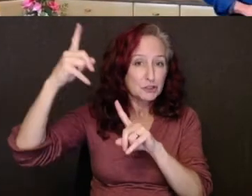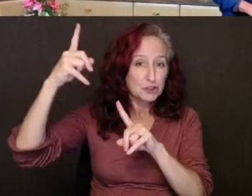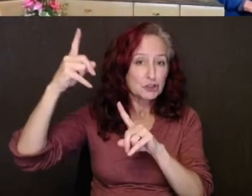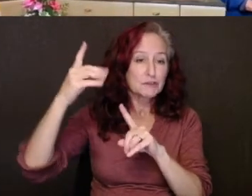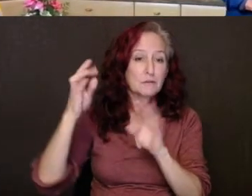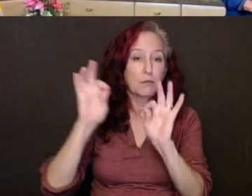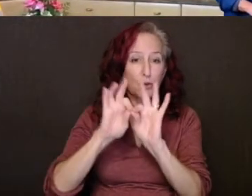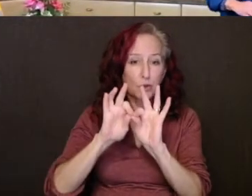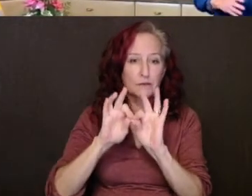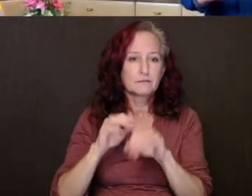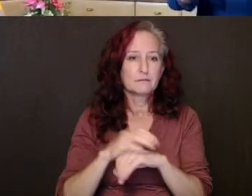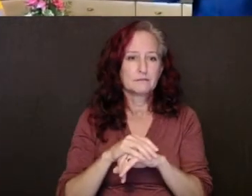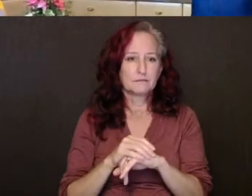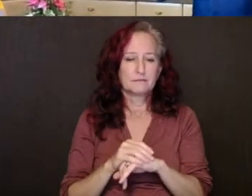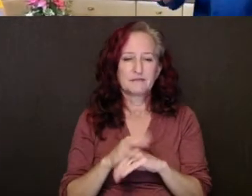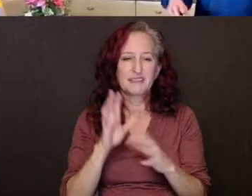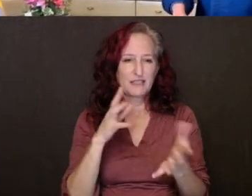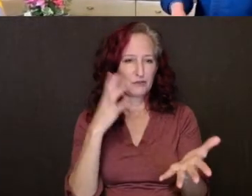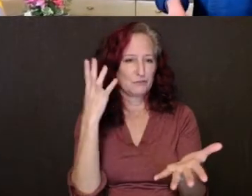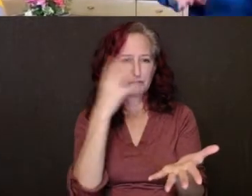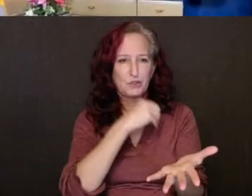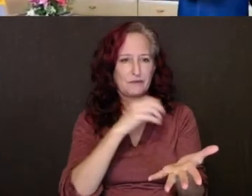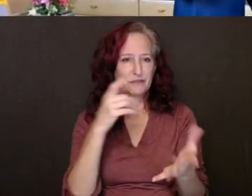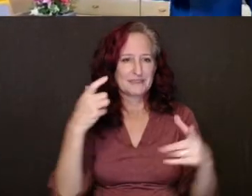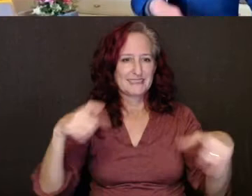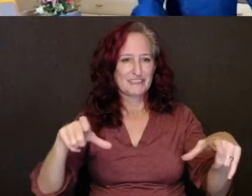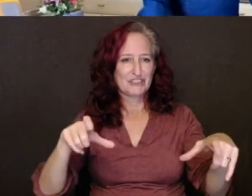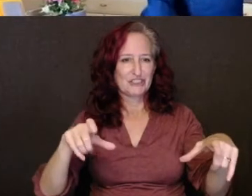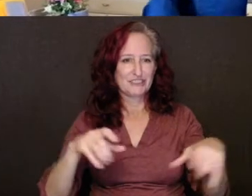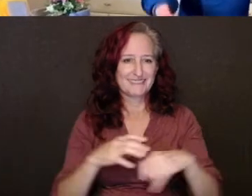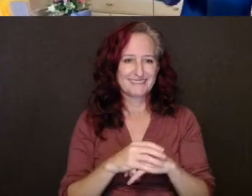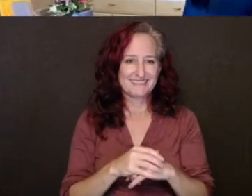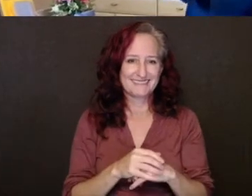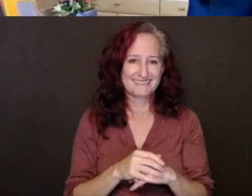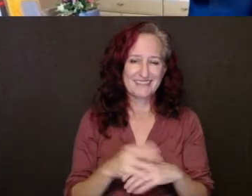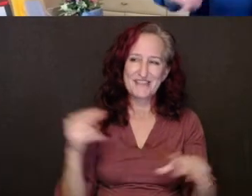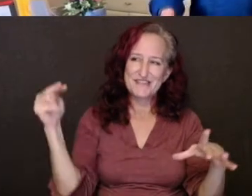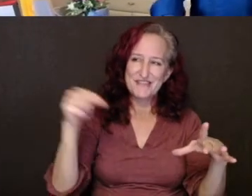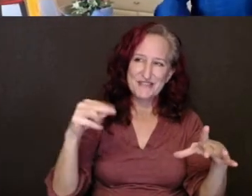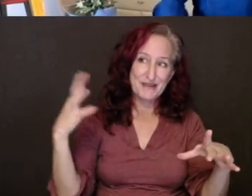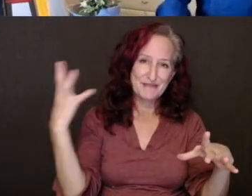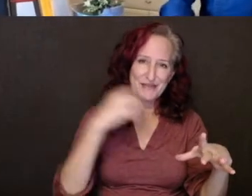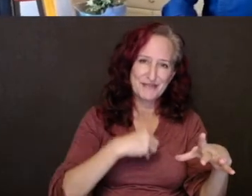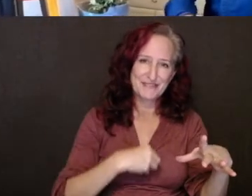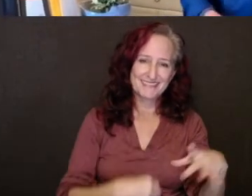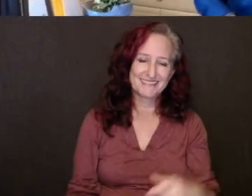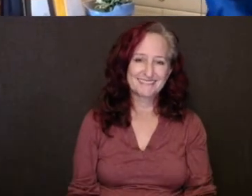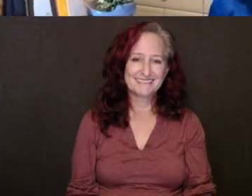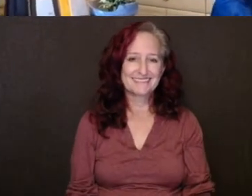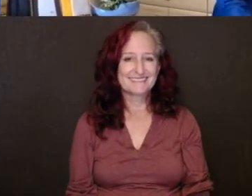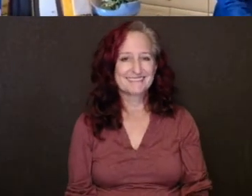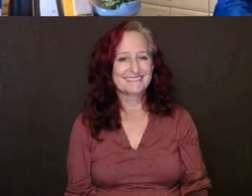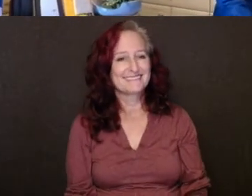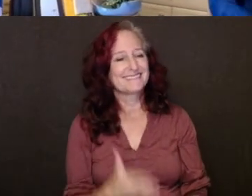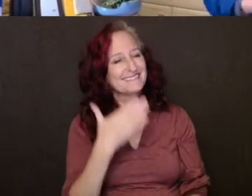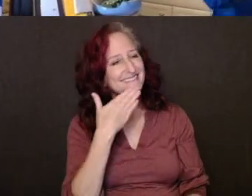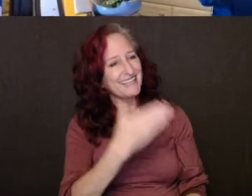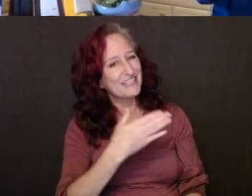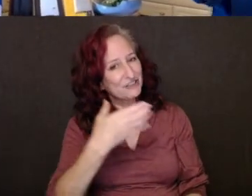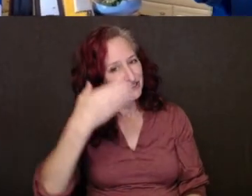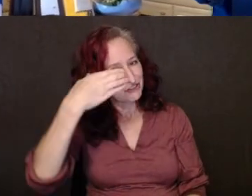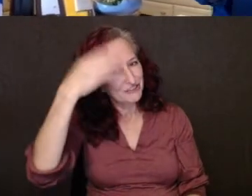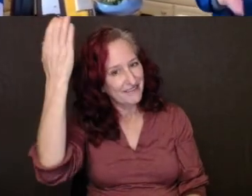non-stick. But if you don't have a non-stick, you can use a well-seasoned wok, a well-seasoned skillet or frying